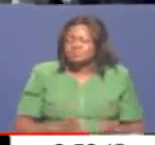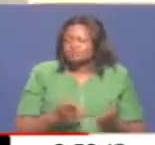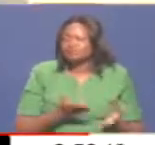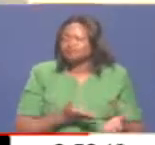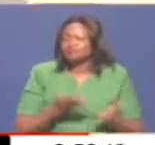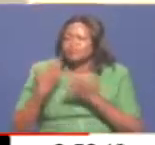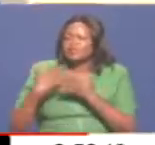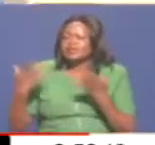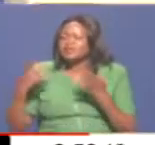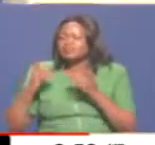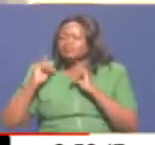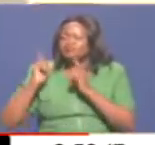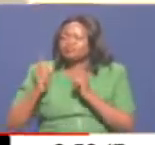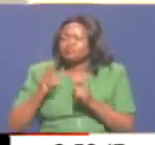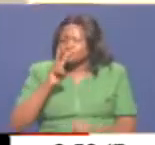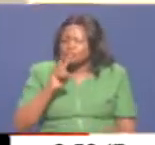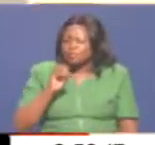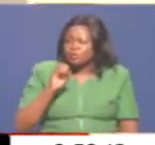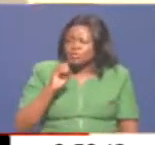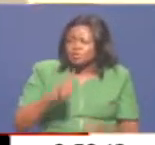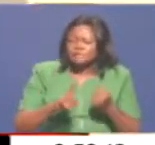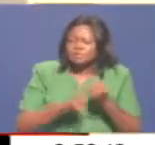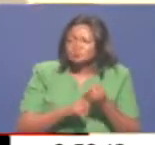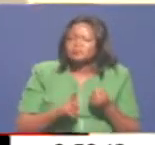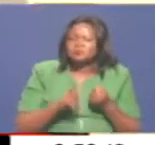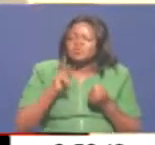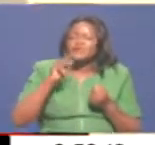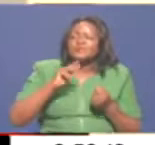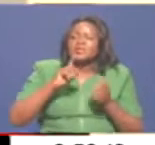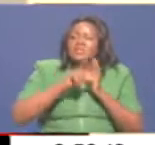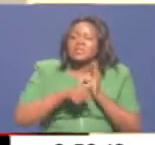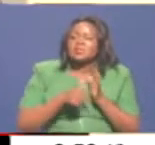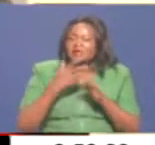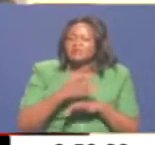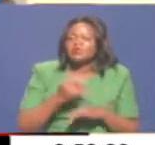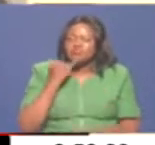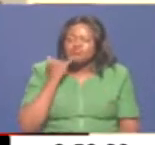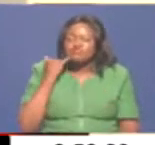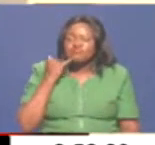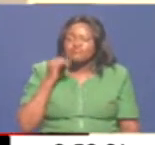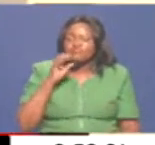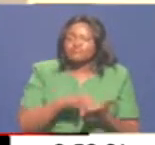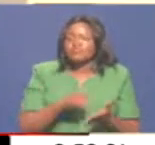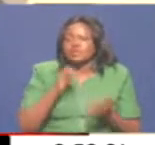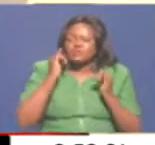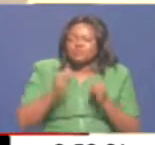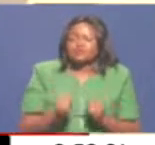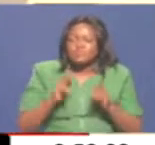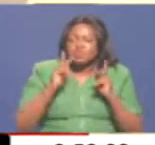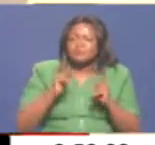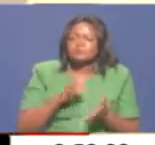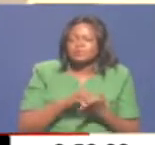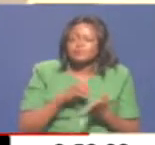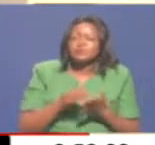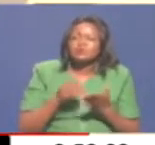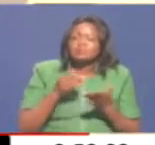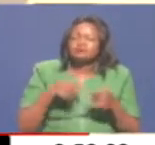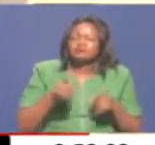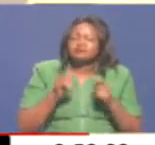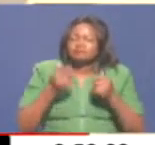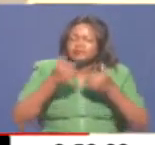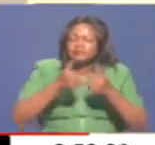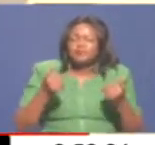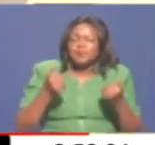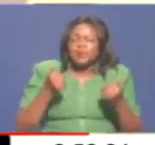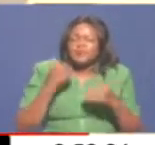trucks. 216 kilometers later after Nakuru Station, this is the new Kisumu Station. It's a separate one